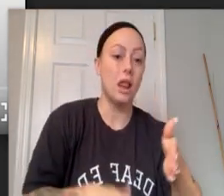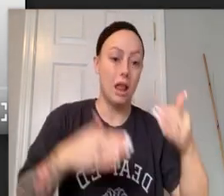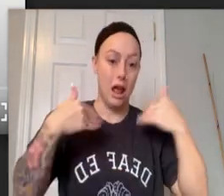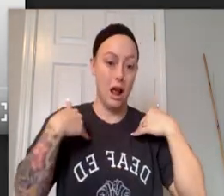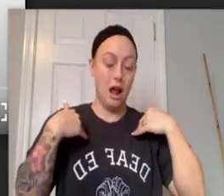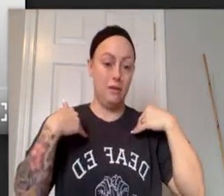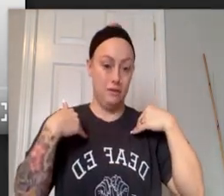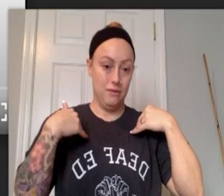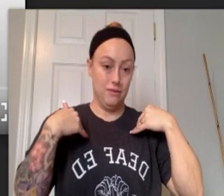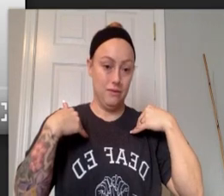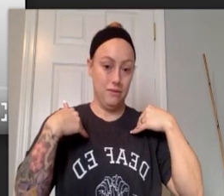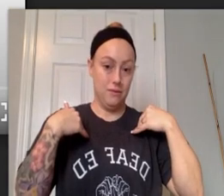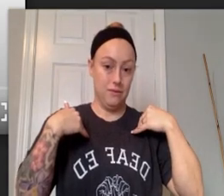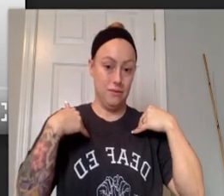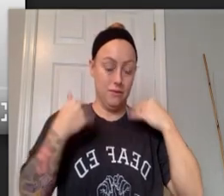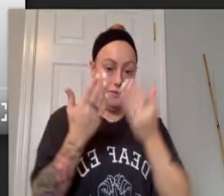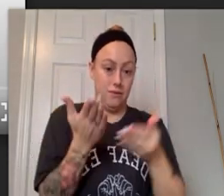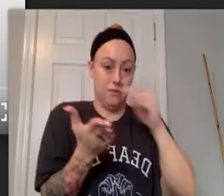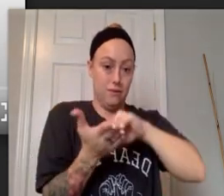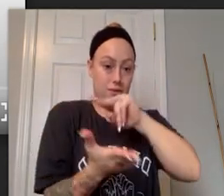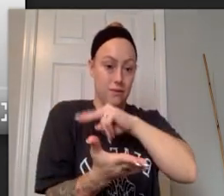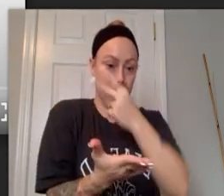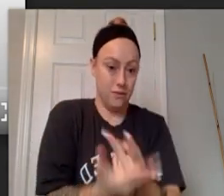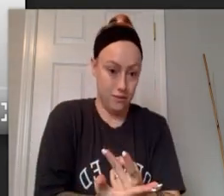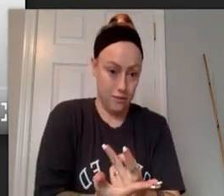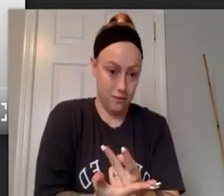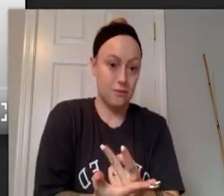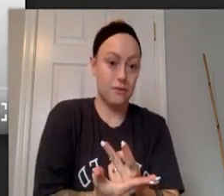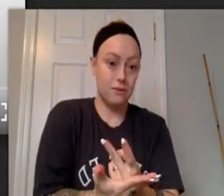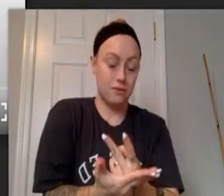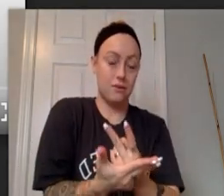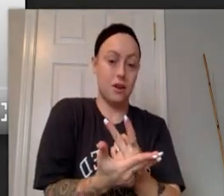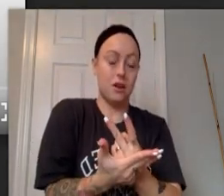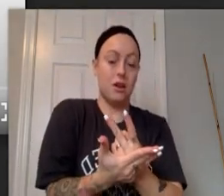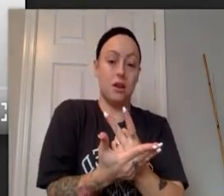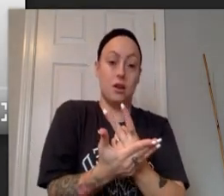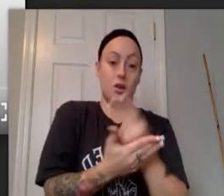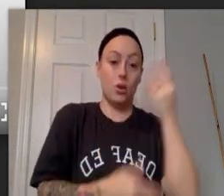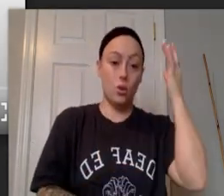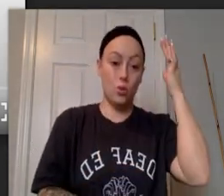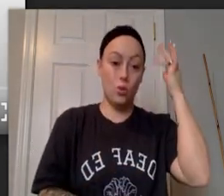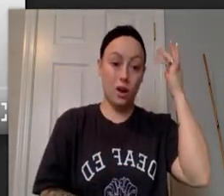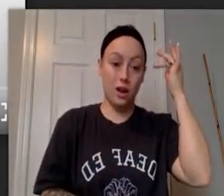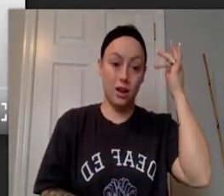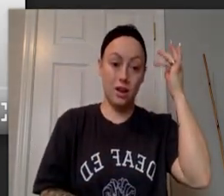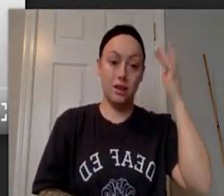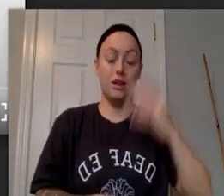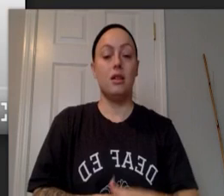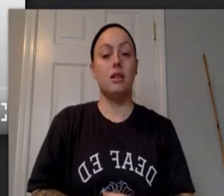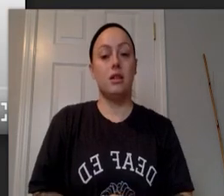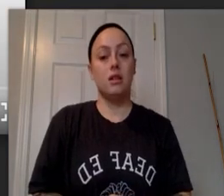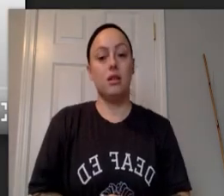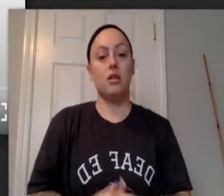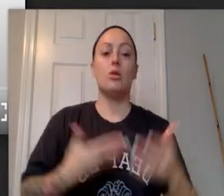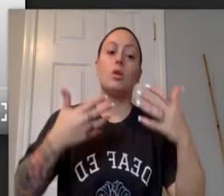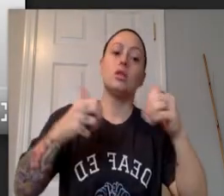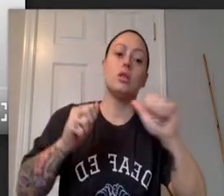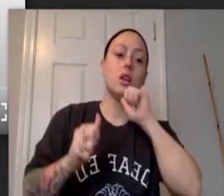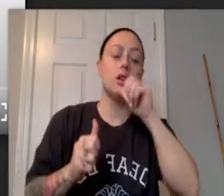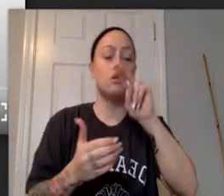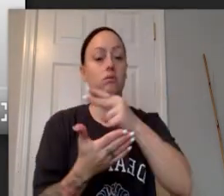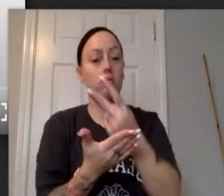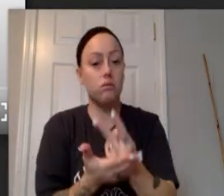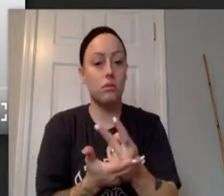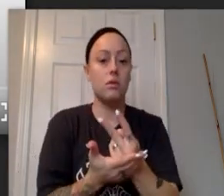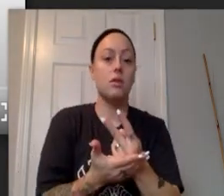a recurrence of use. Thank you for that beautiful terminology. Because and that's, we say that instead of relapse or even slip up, because